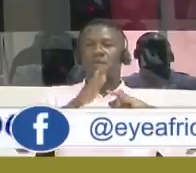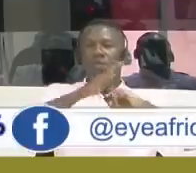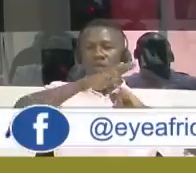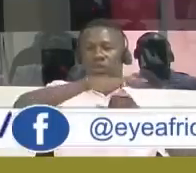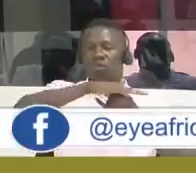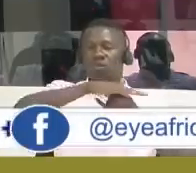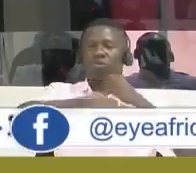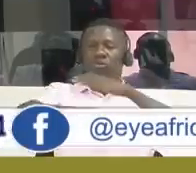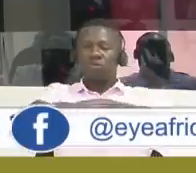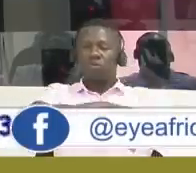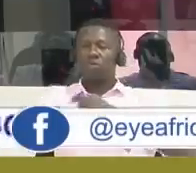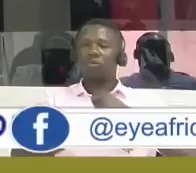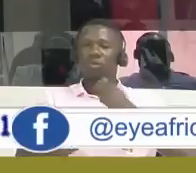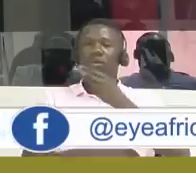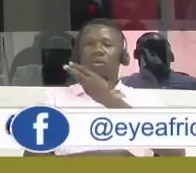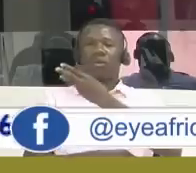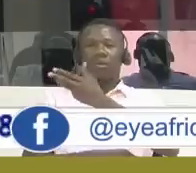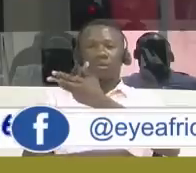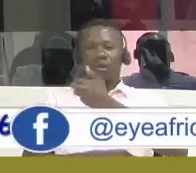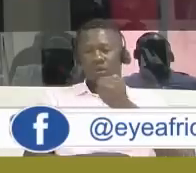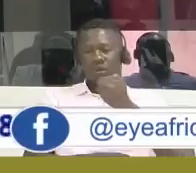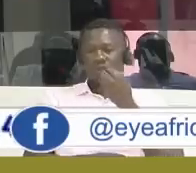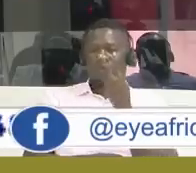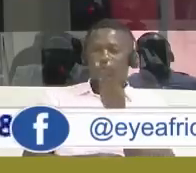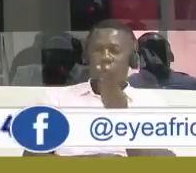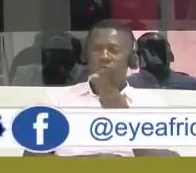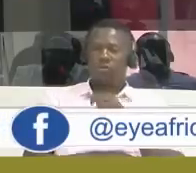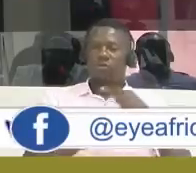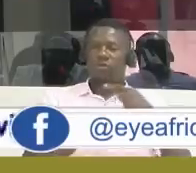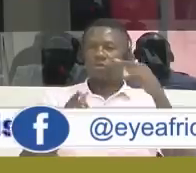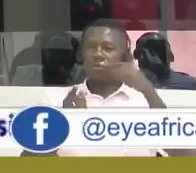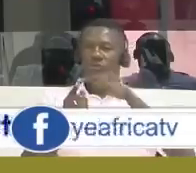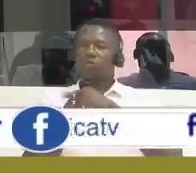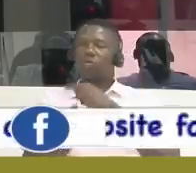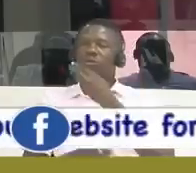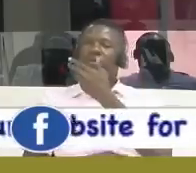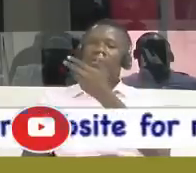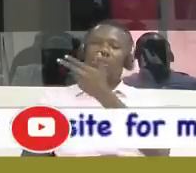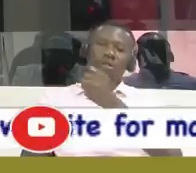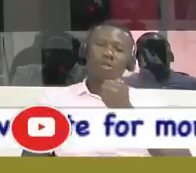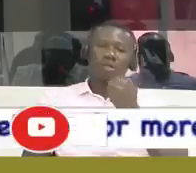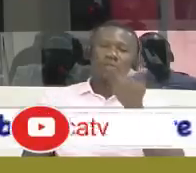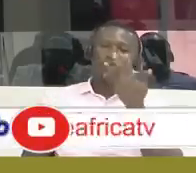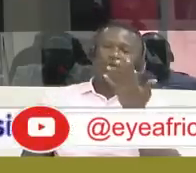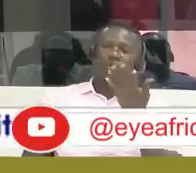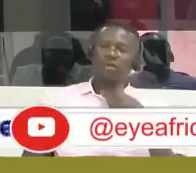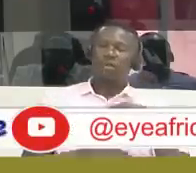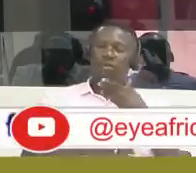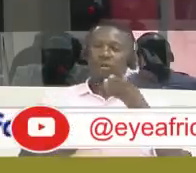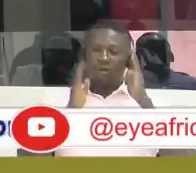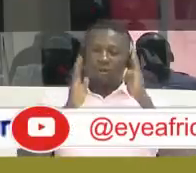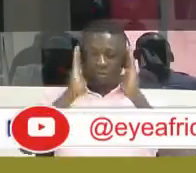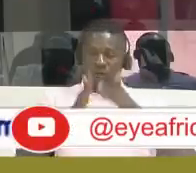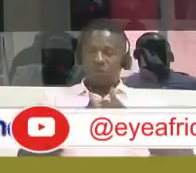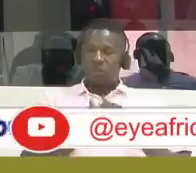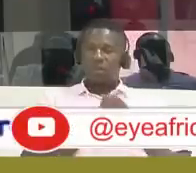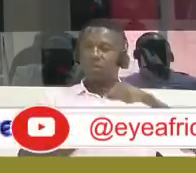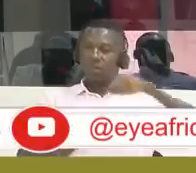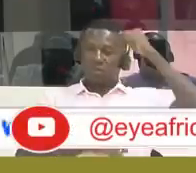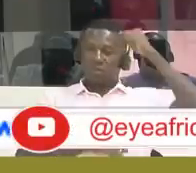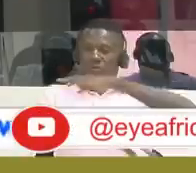1992 to 1995, then Muslim Senior Secondary School from 1995 to